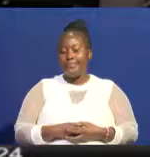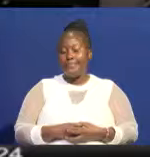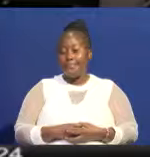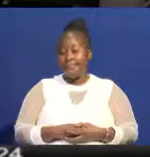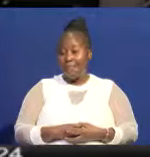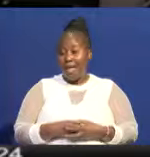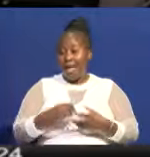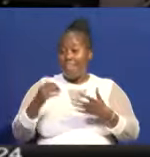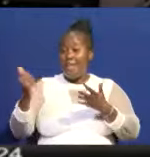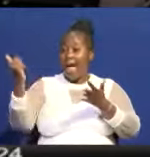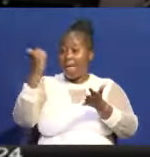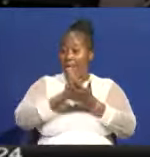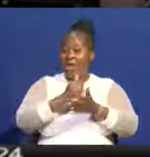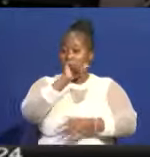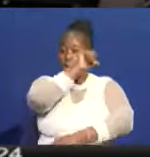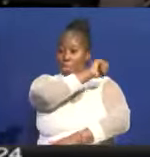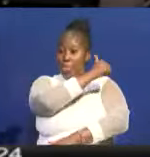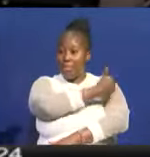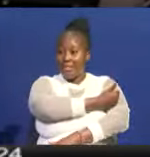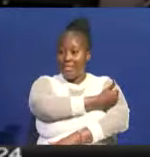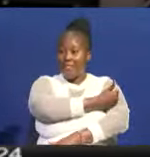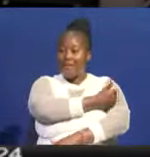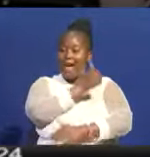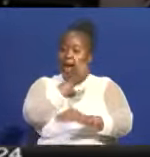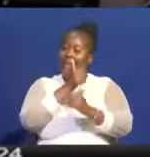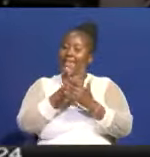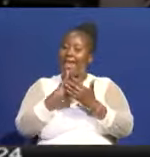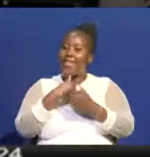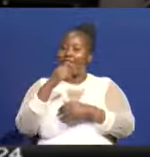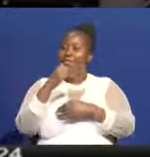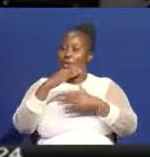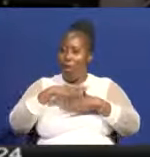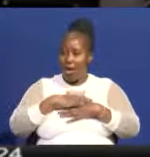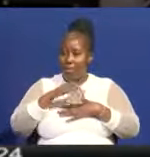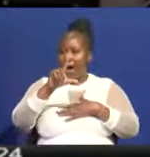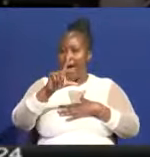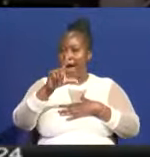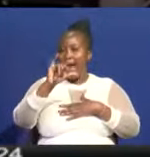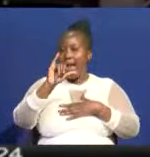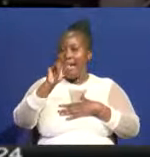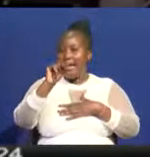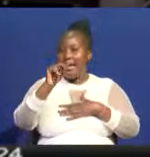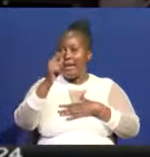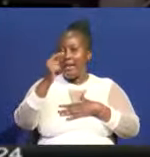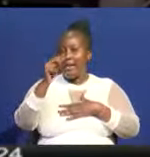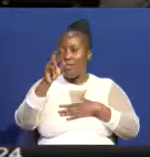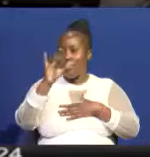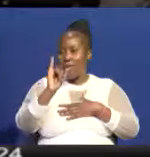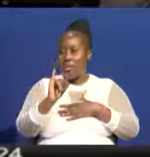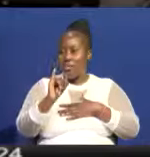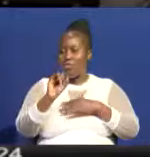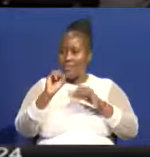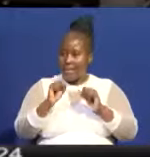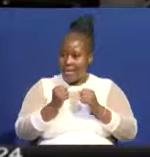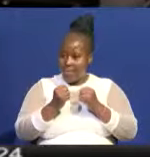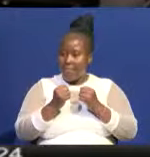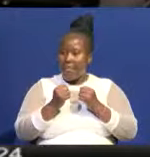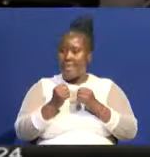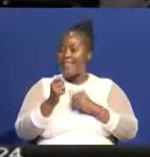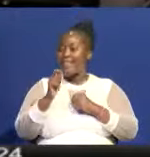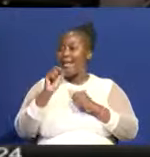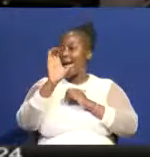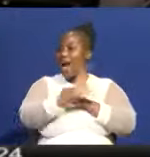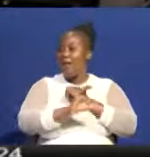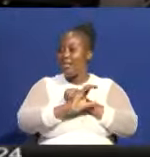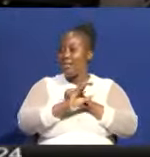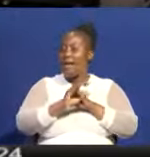the appointing authority and Honorable Linturi could have saved the time of this House, and indeed the country, by